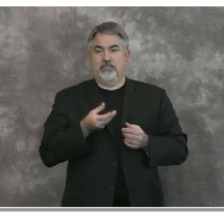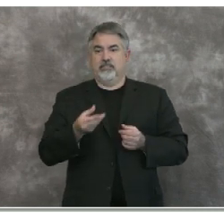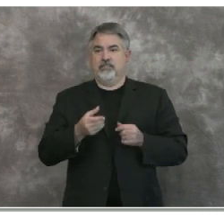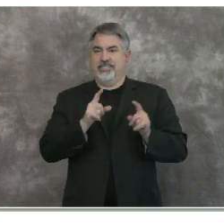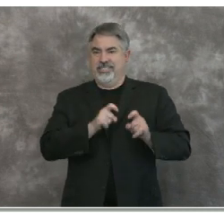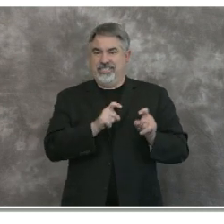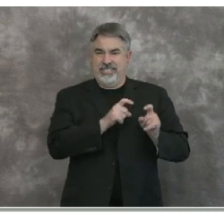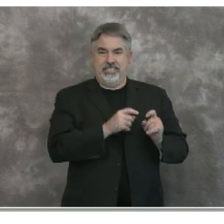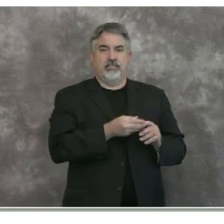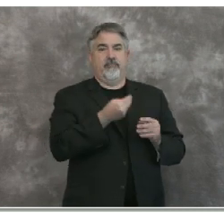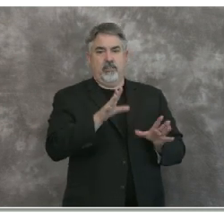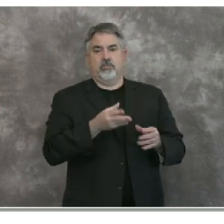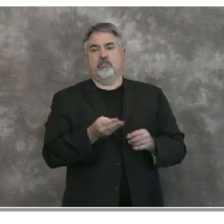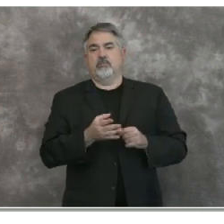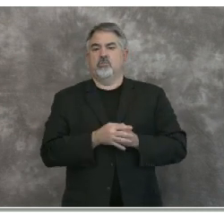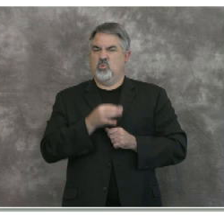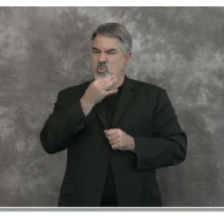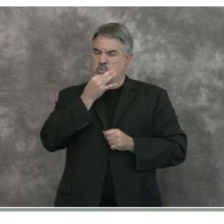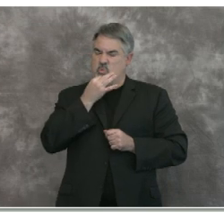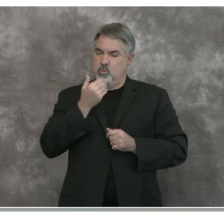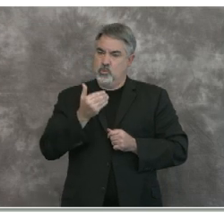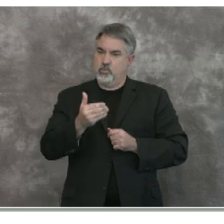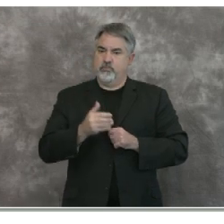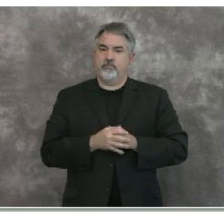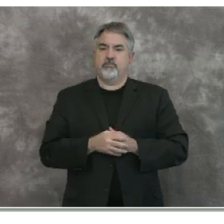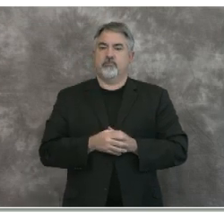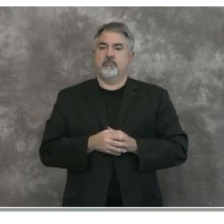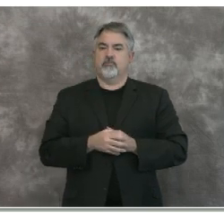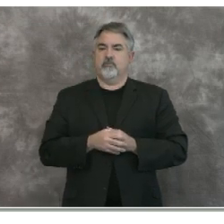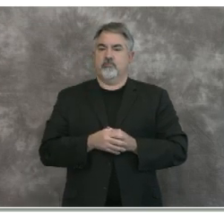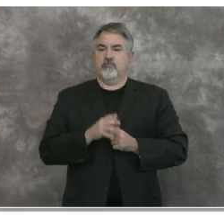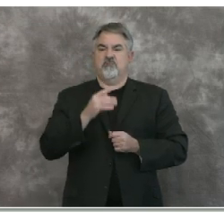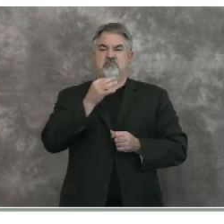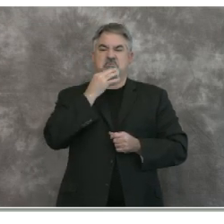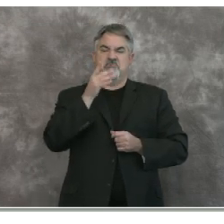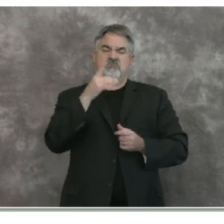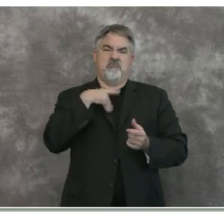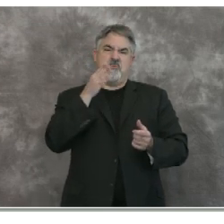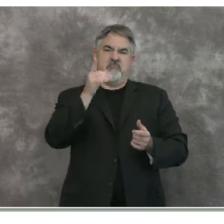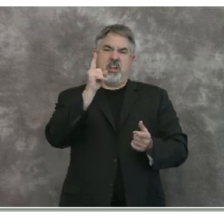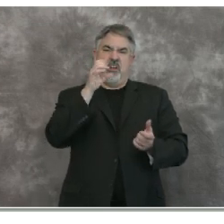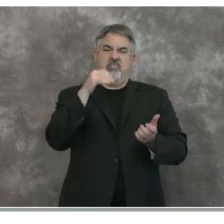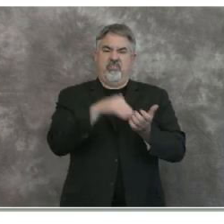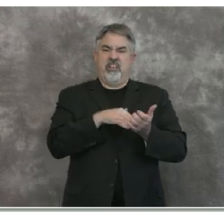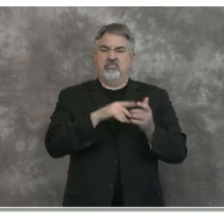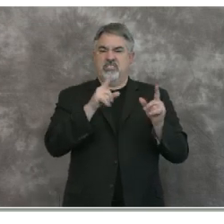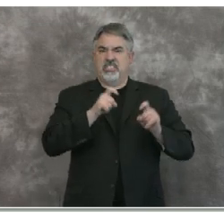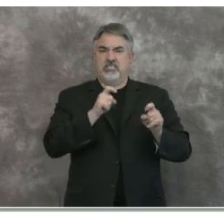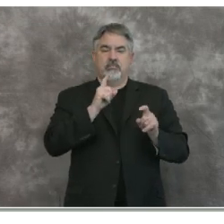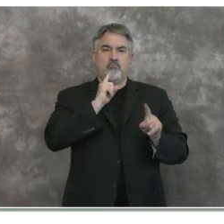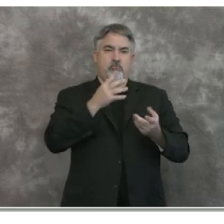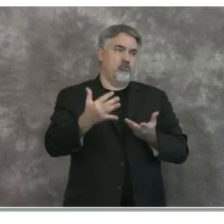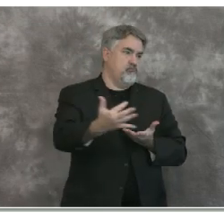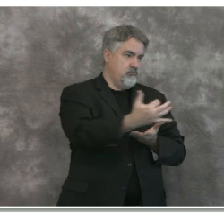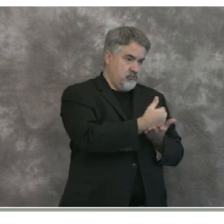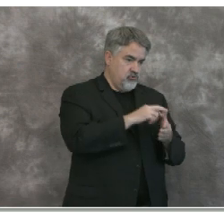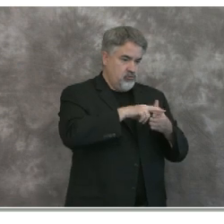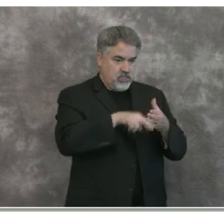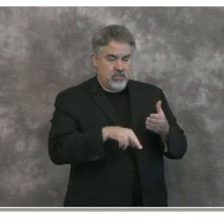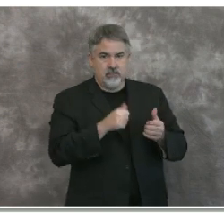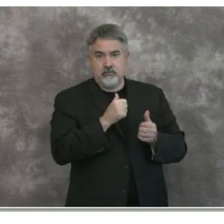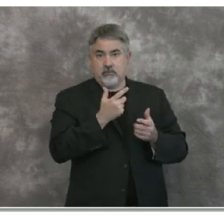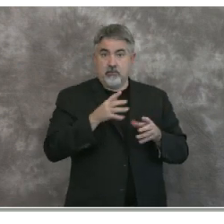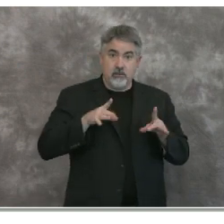up soon in the coming days to where we will hit over 100,000 total tests reported. 171 tracers. Those are folks